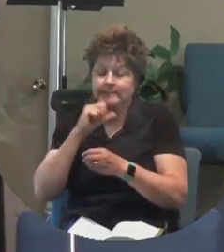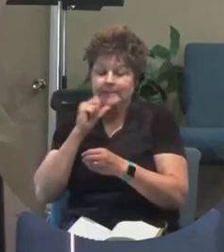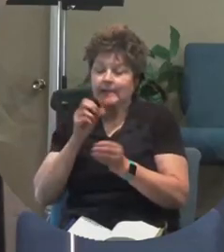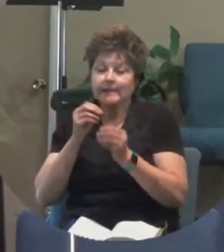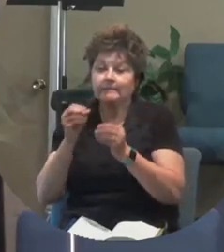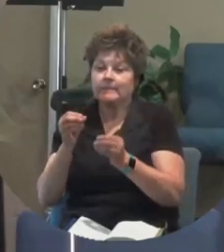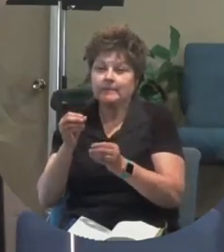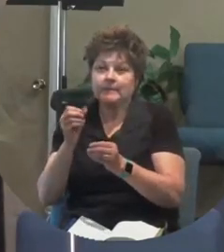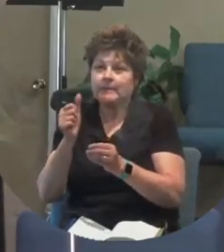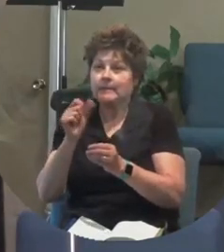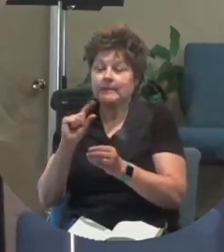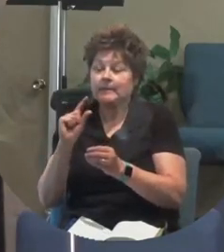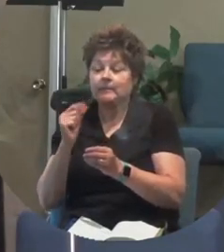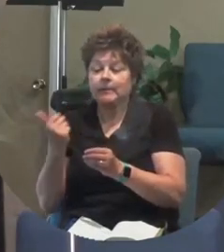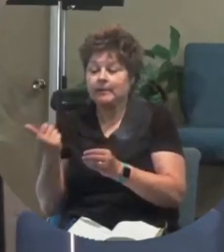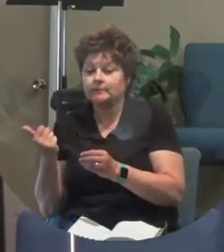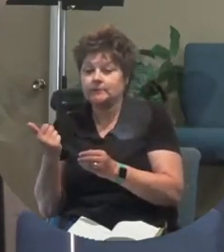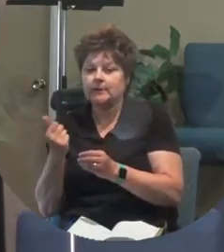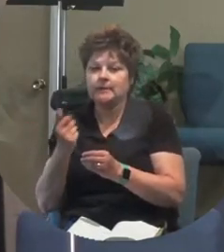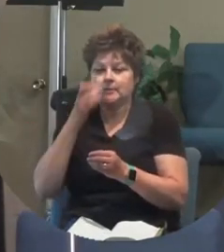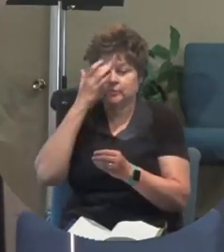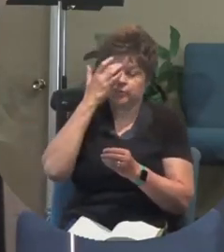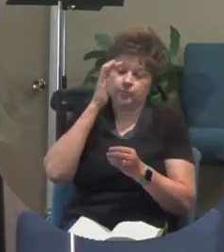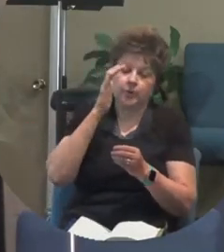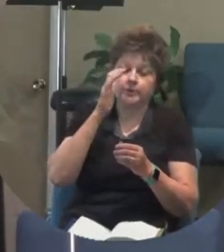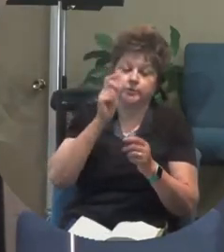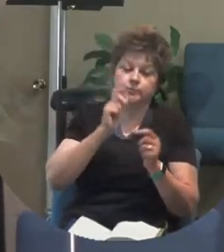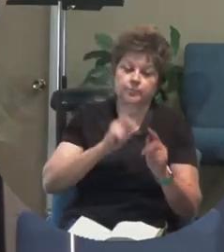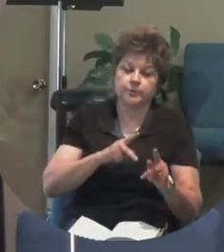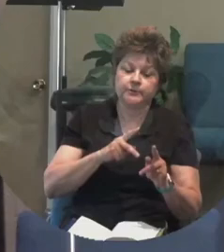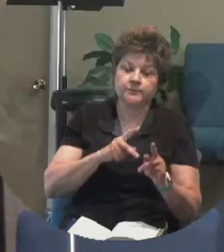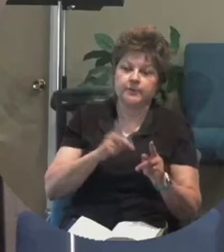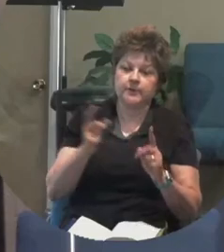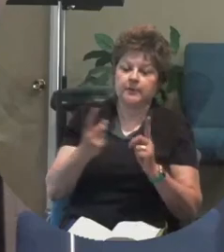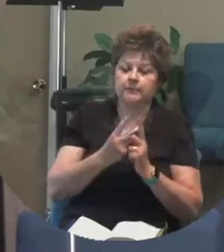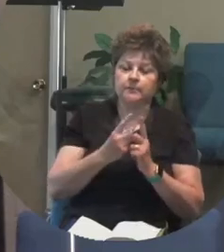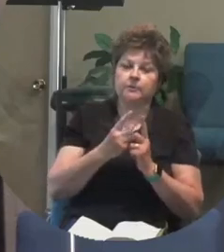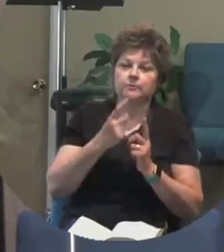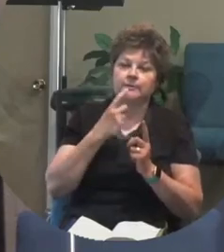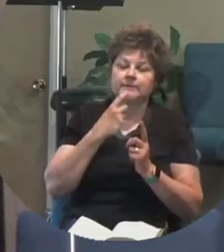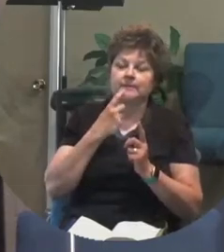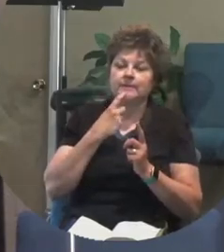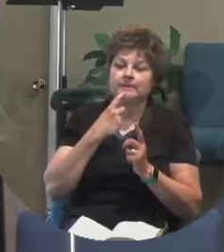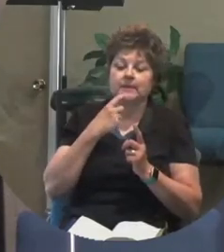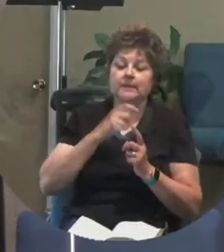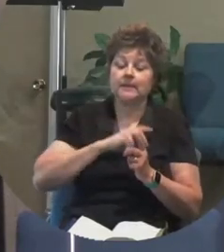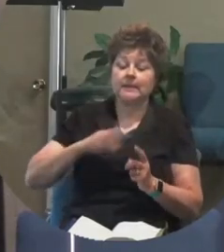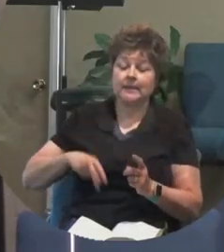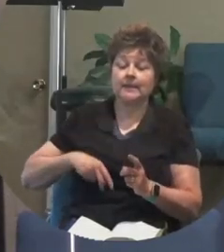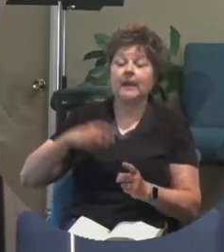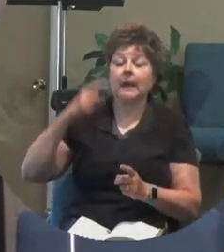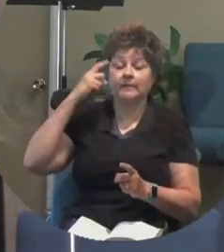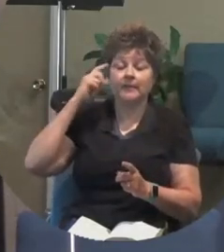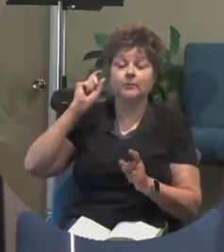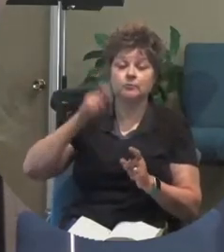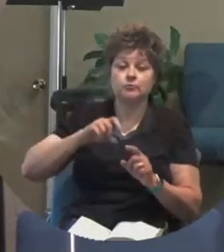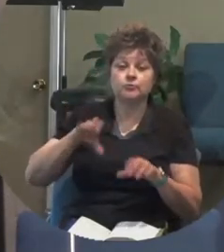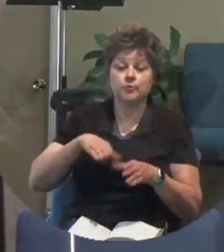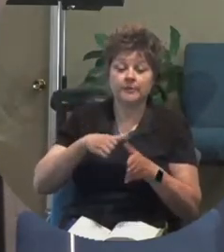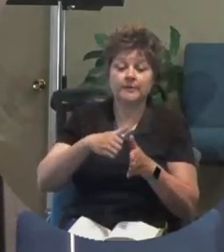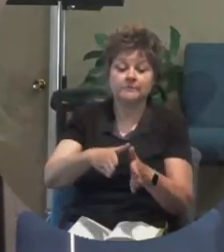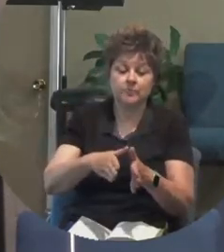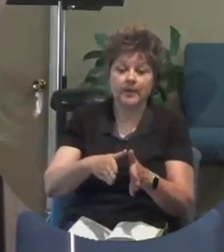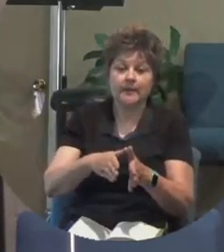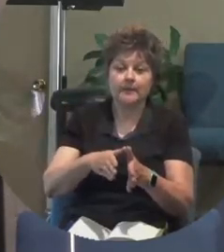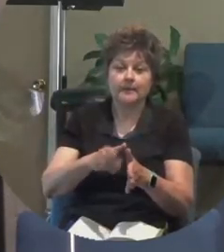the smartest person in town comes to you and says, King, I think you should do it this way. I've got a plan, and King,